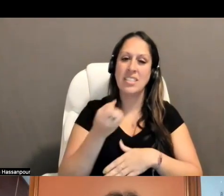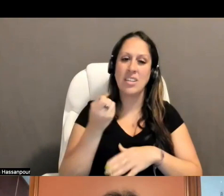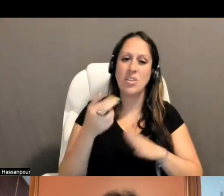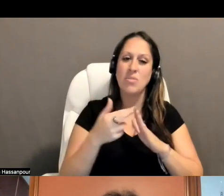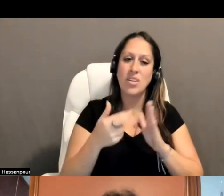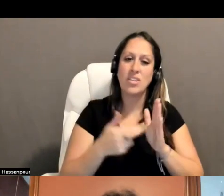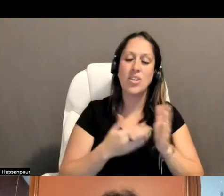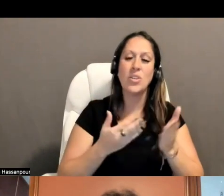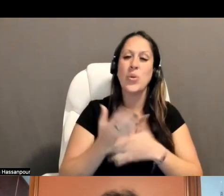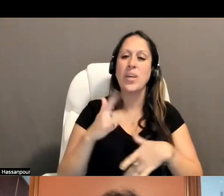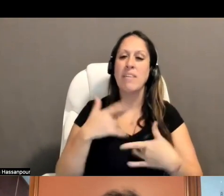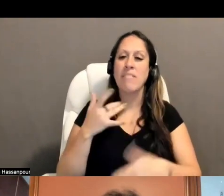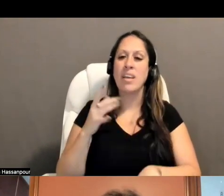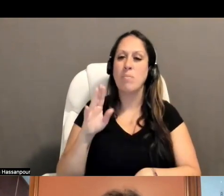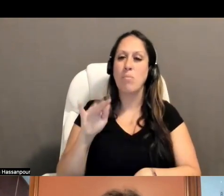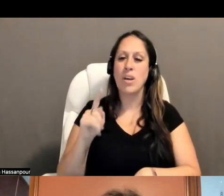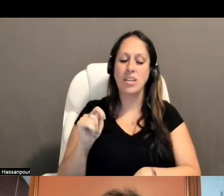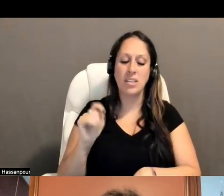Register through Eventbrite.